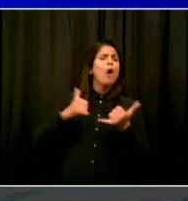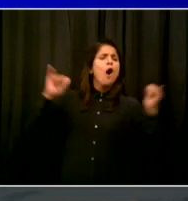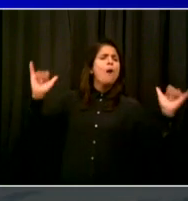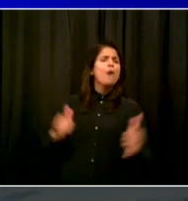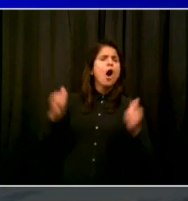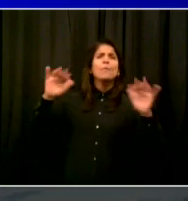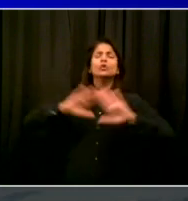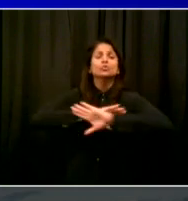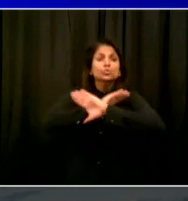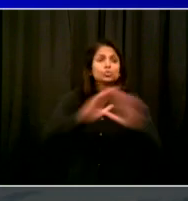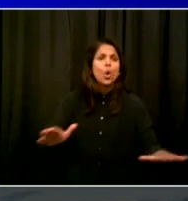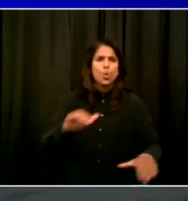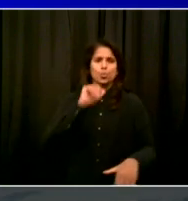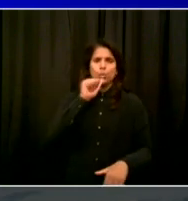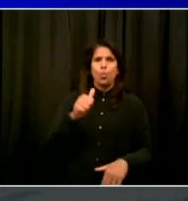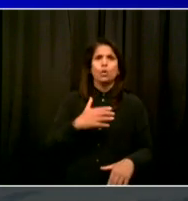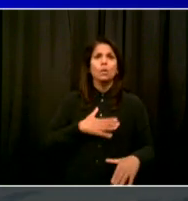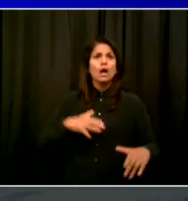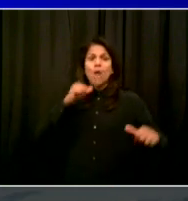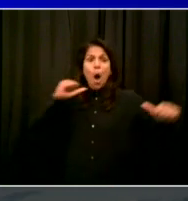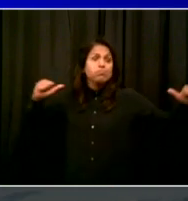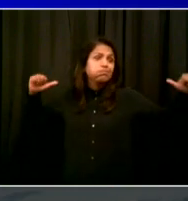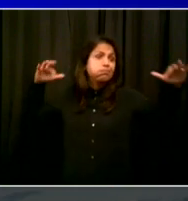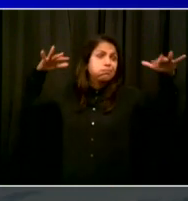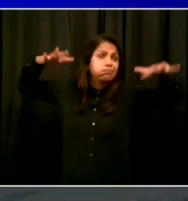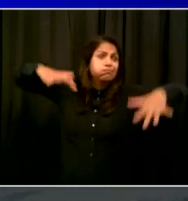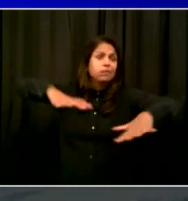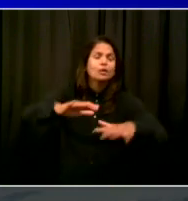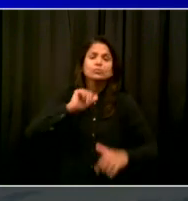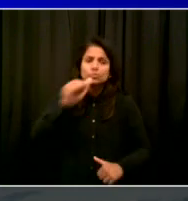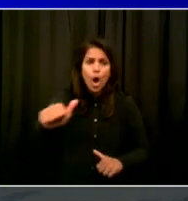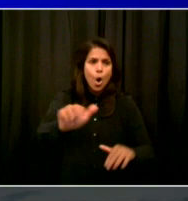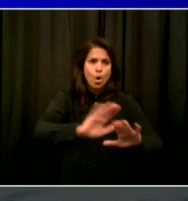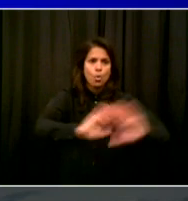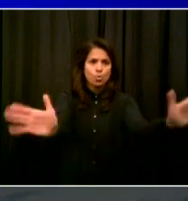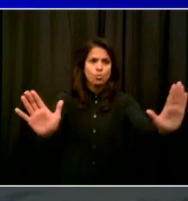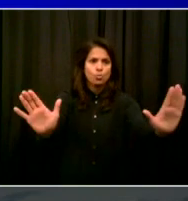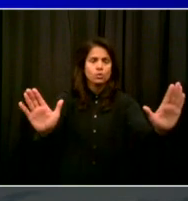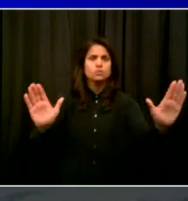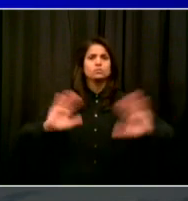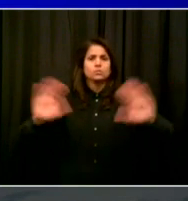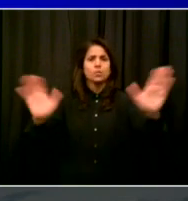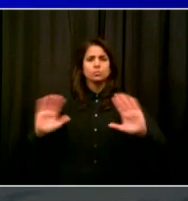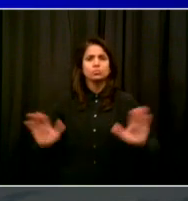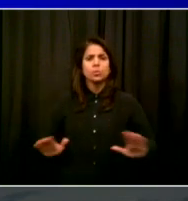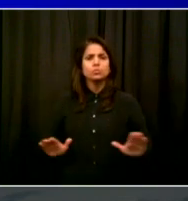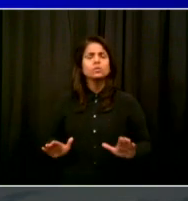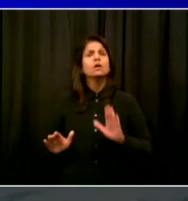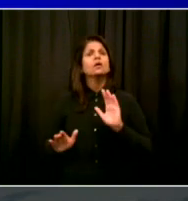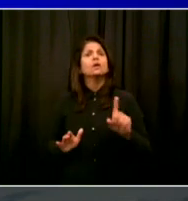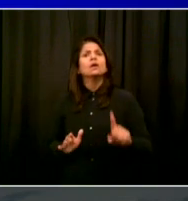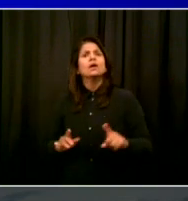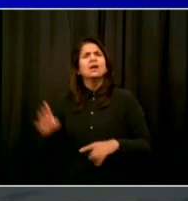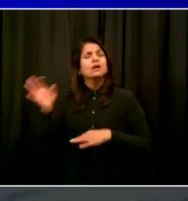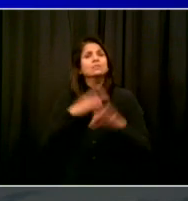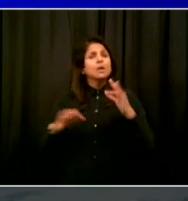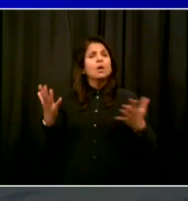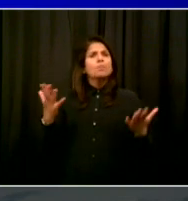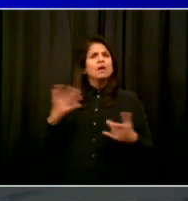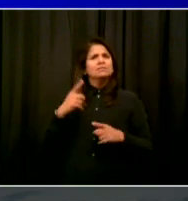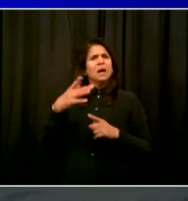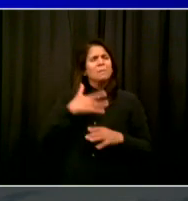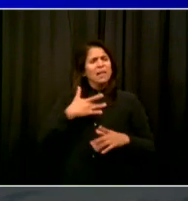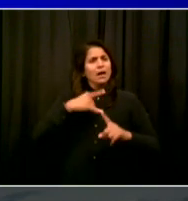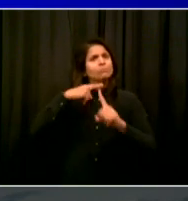Mistletoe may be off limits this year, but holiday cheer is not. You can enjoy virtual gatherings, seasonal traditions, whether